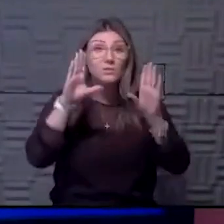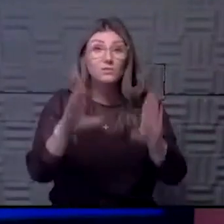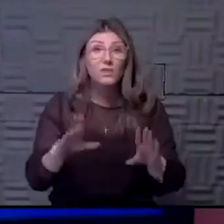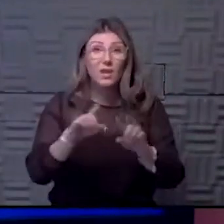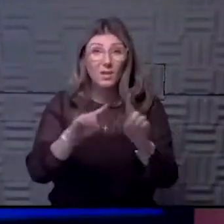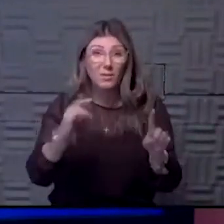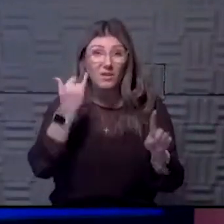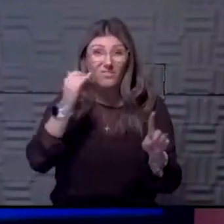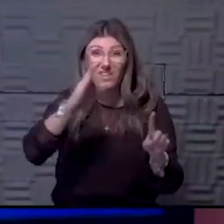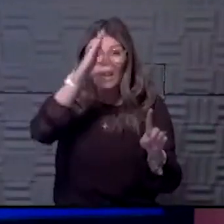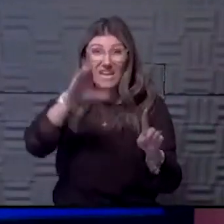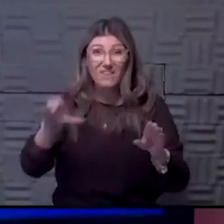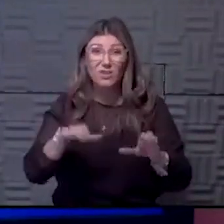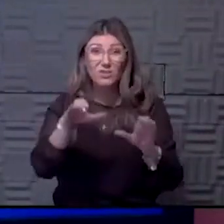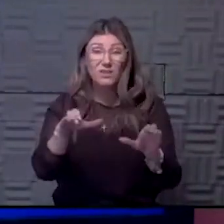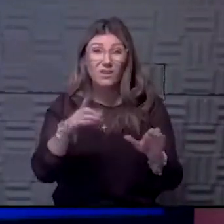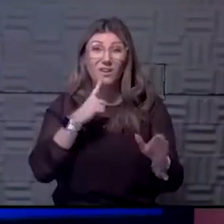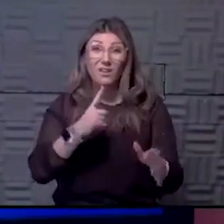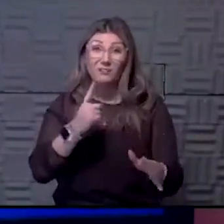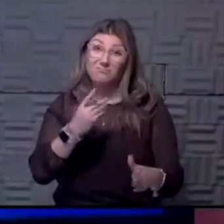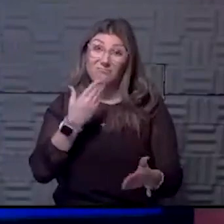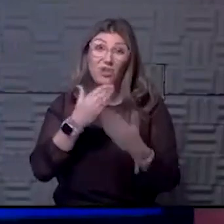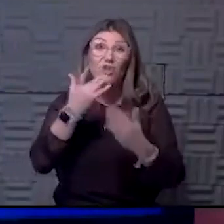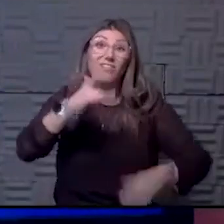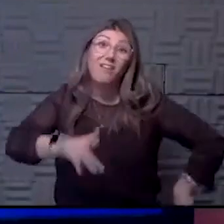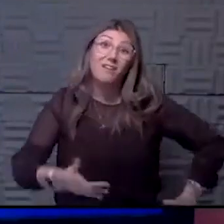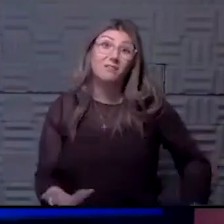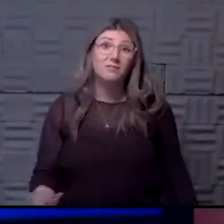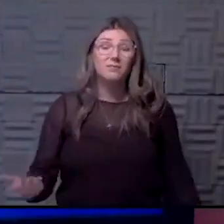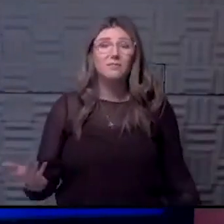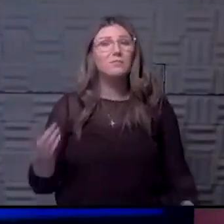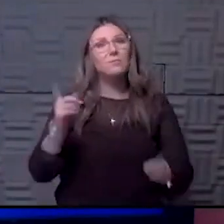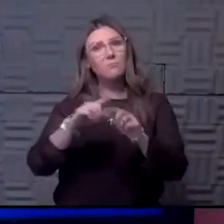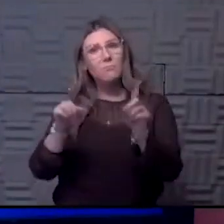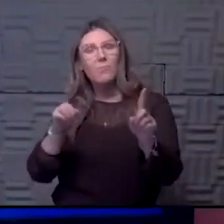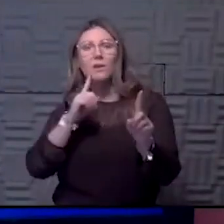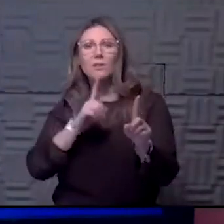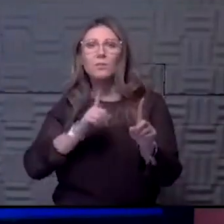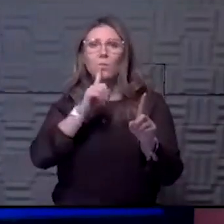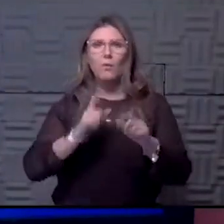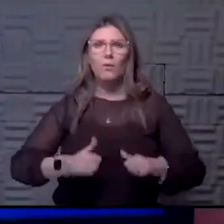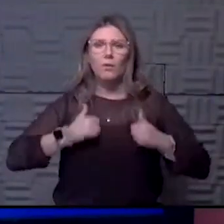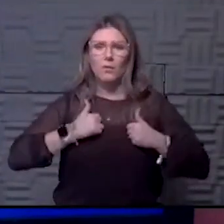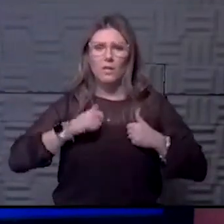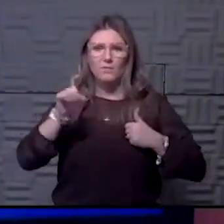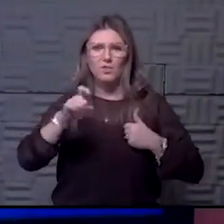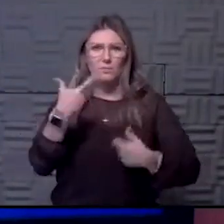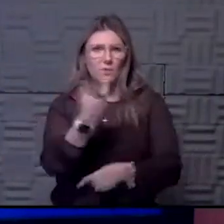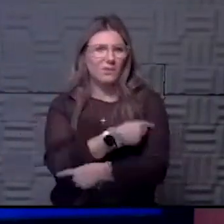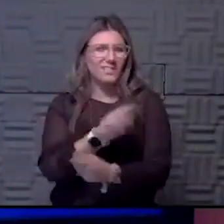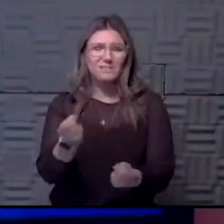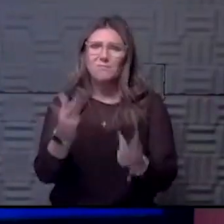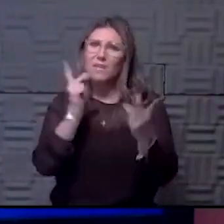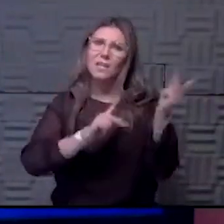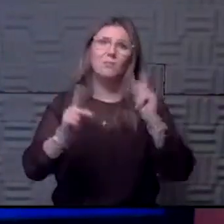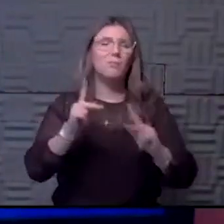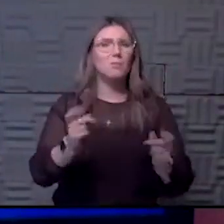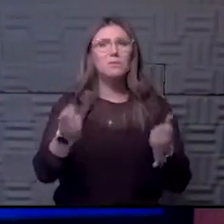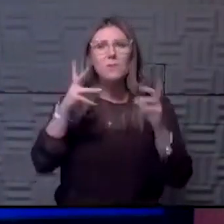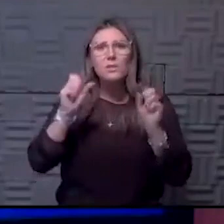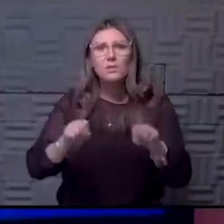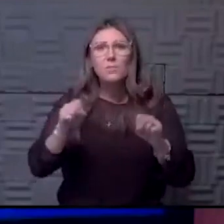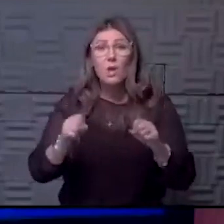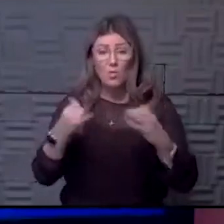you've never done it before, Godspeed to you. But the reality is we should be getting the vaccine in as many people as much as we can.